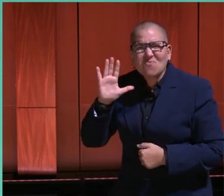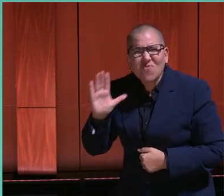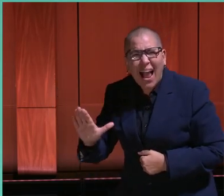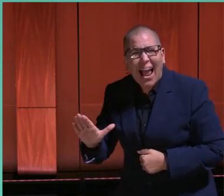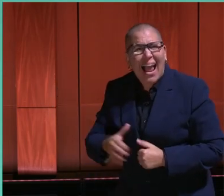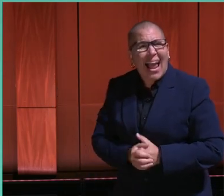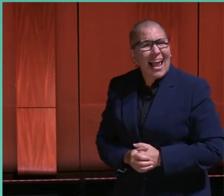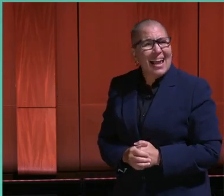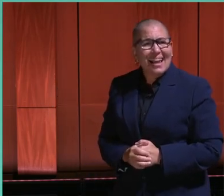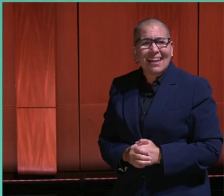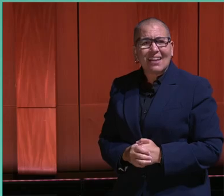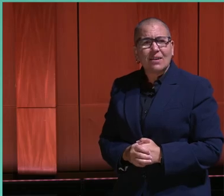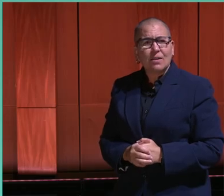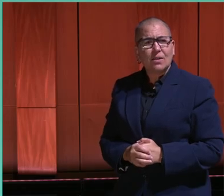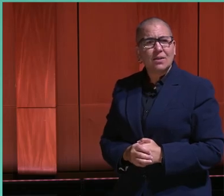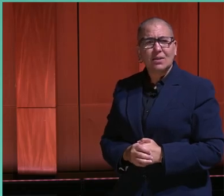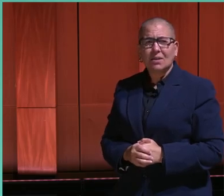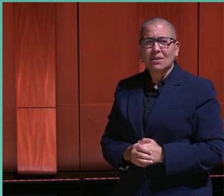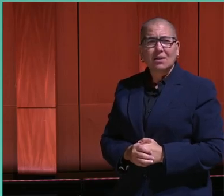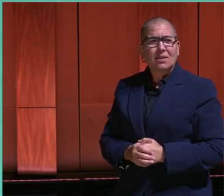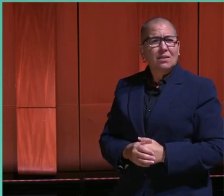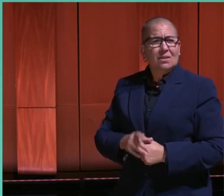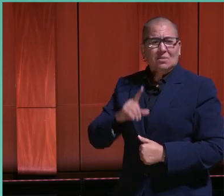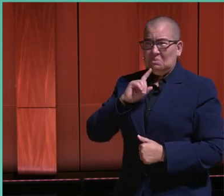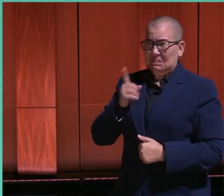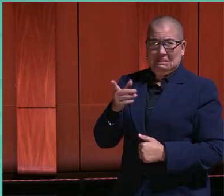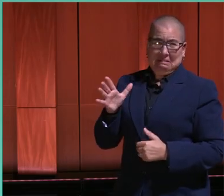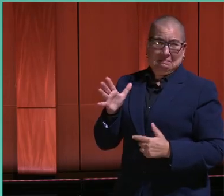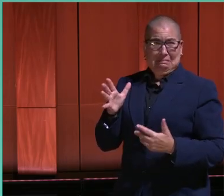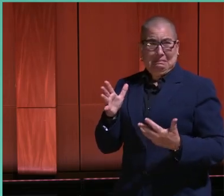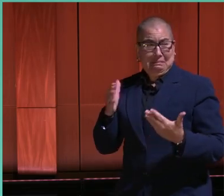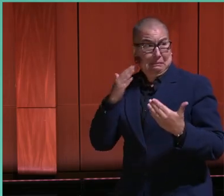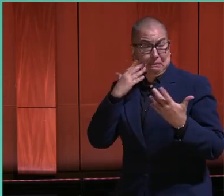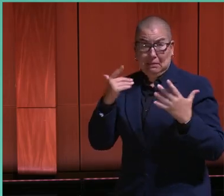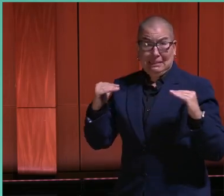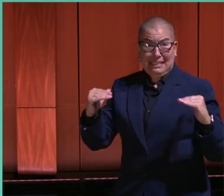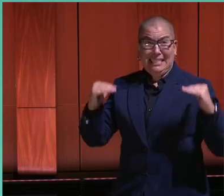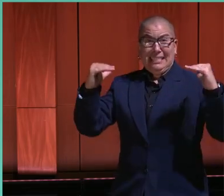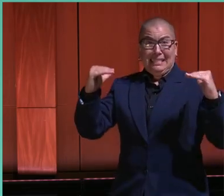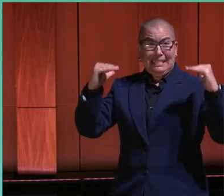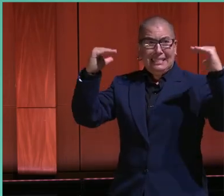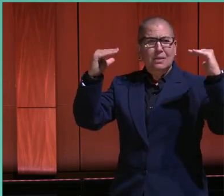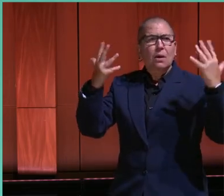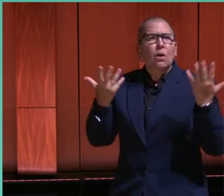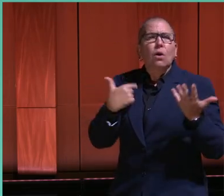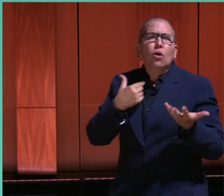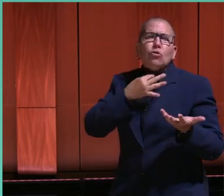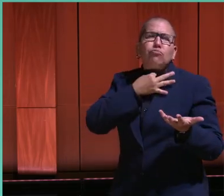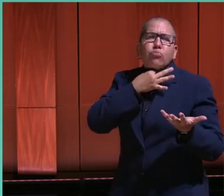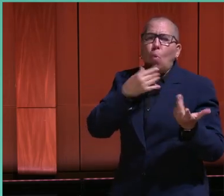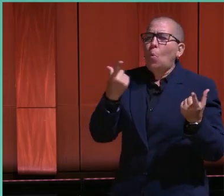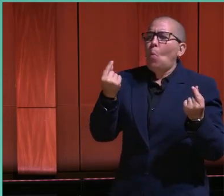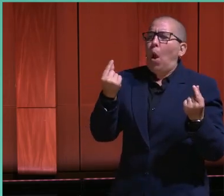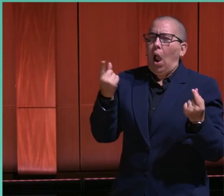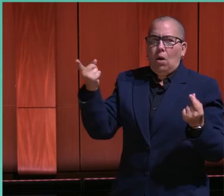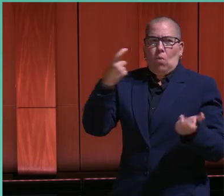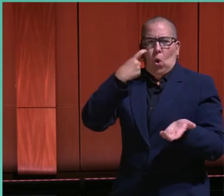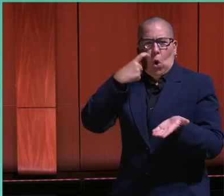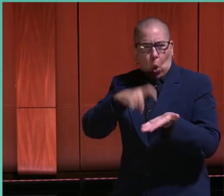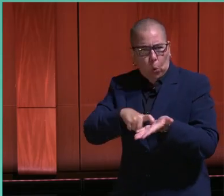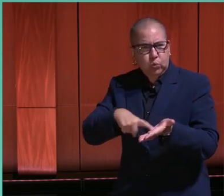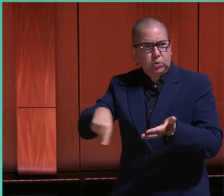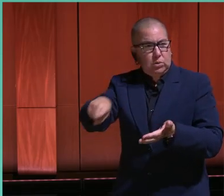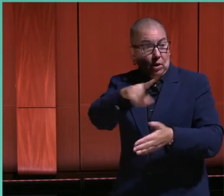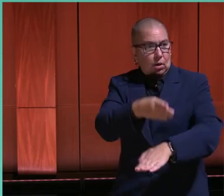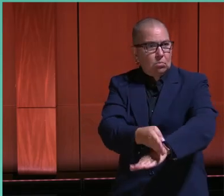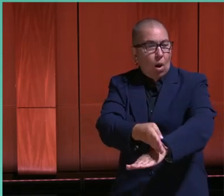is important if it doesn't do anything. So what changes or improvements have you seen over time as a result of technology being